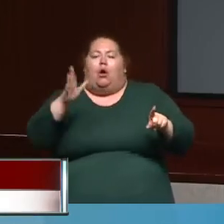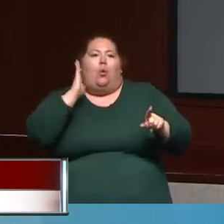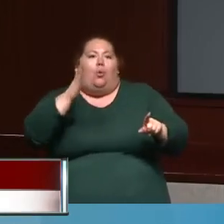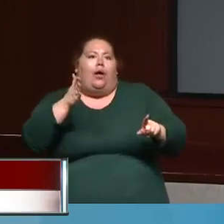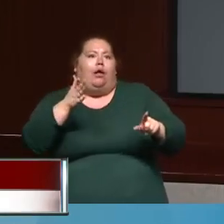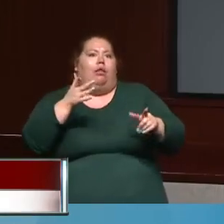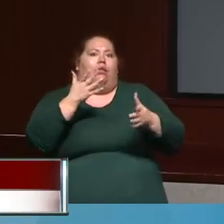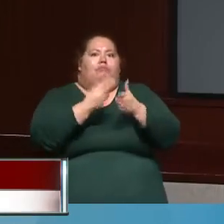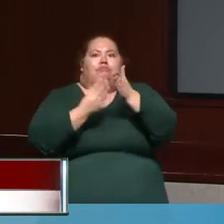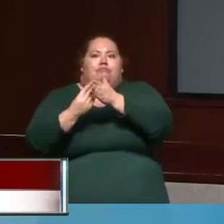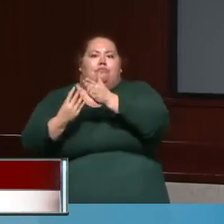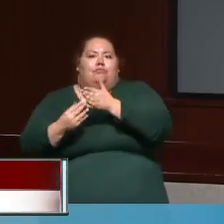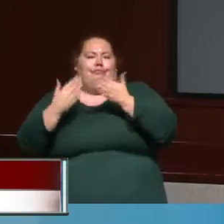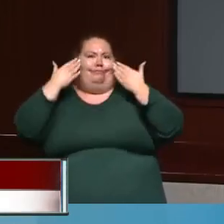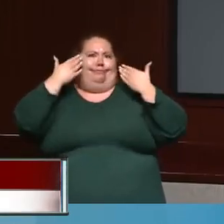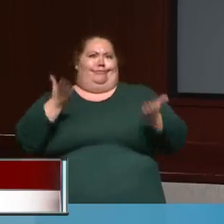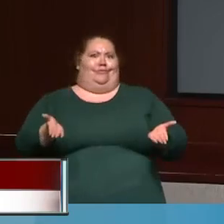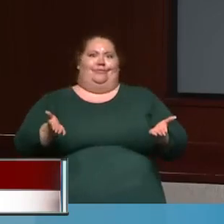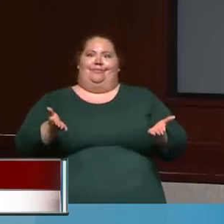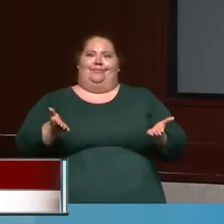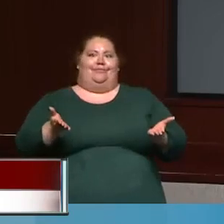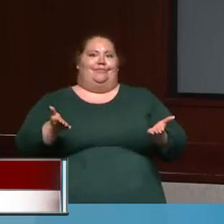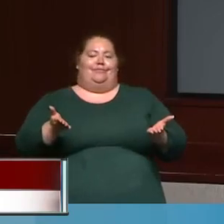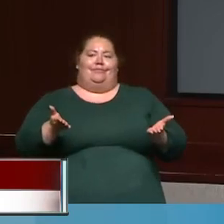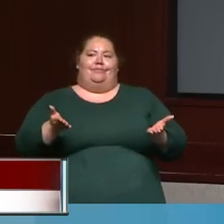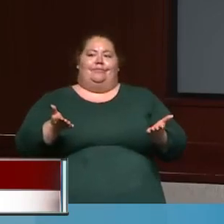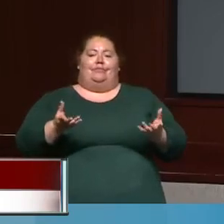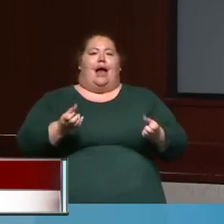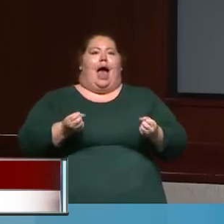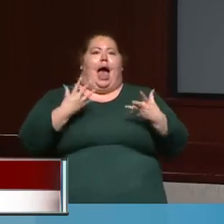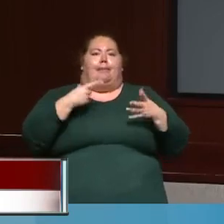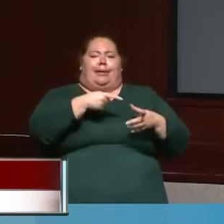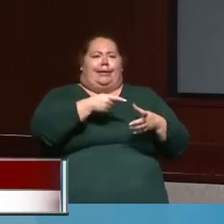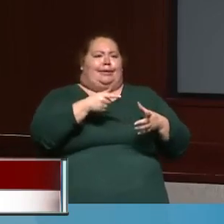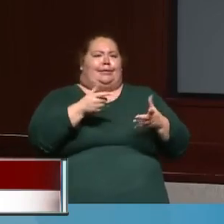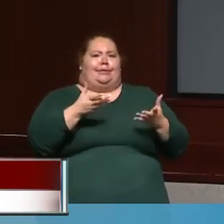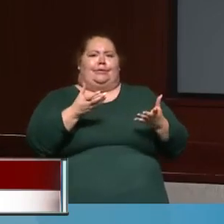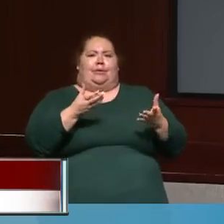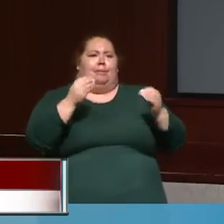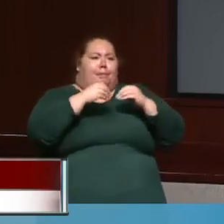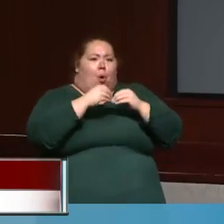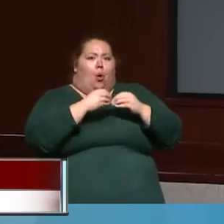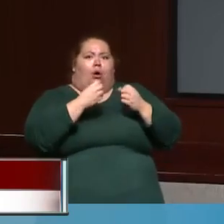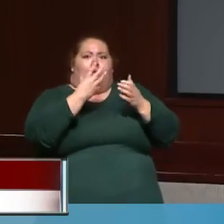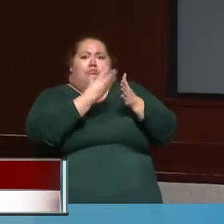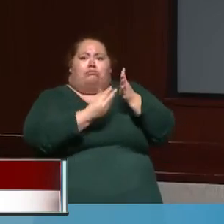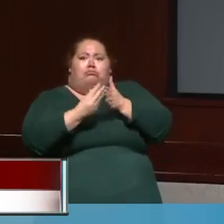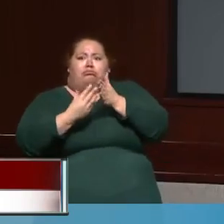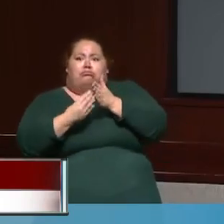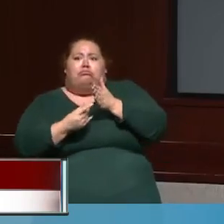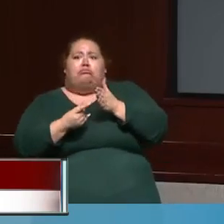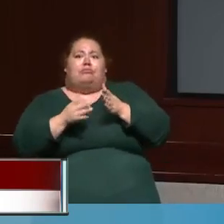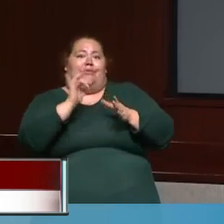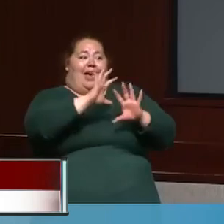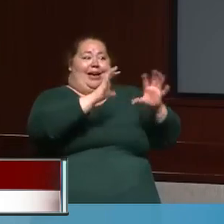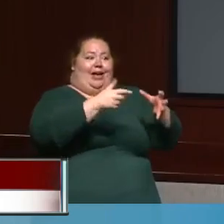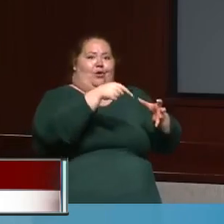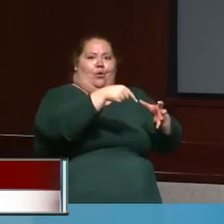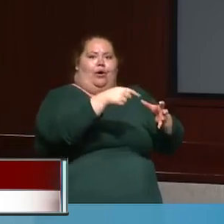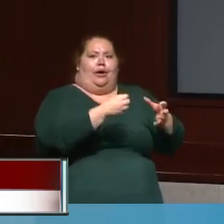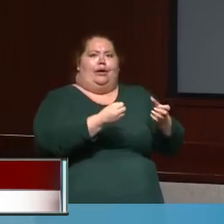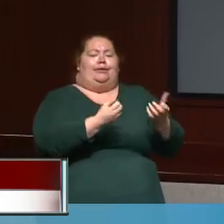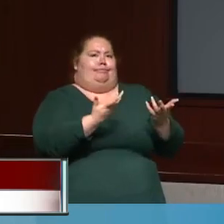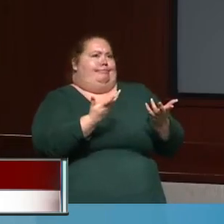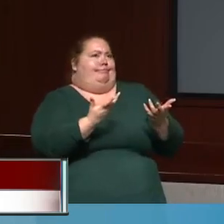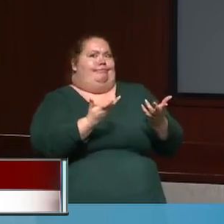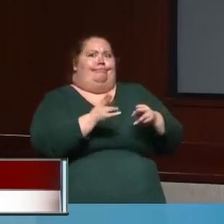it. And so we don't know when there will be enough people where the risk of disclosing someone's individual identity is